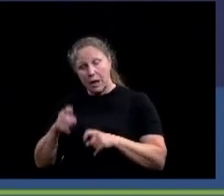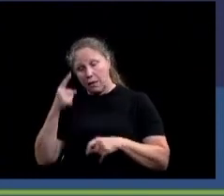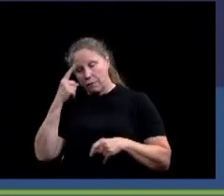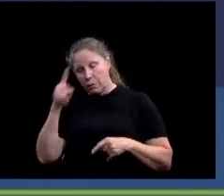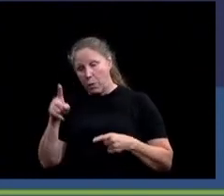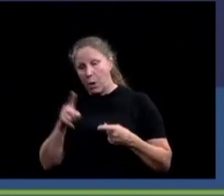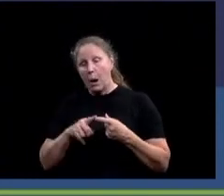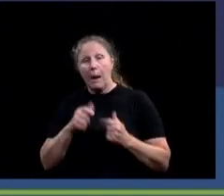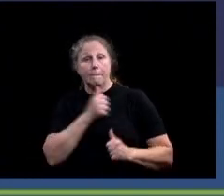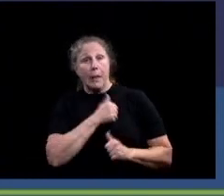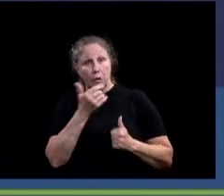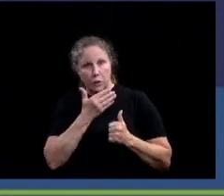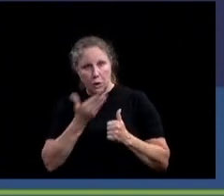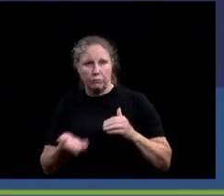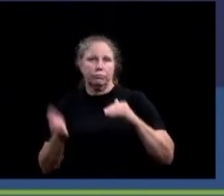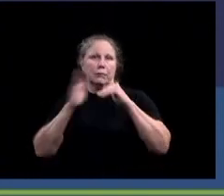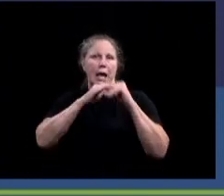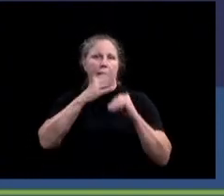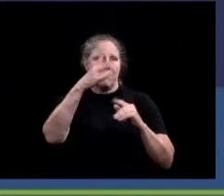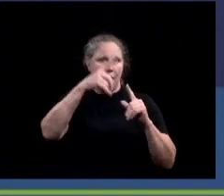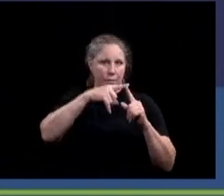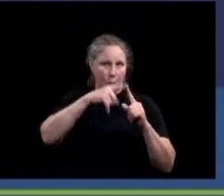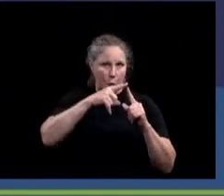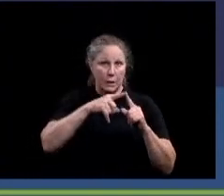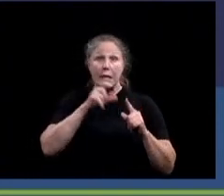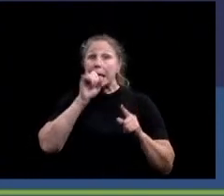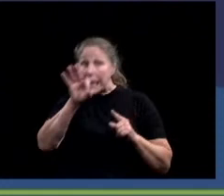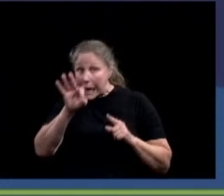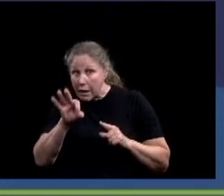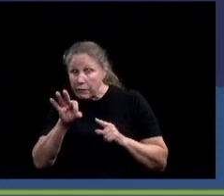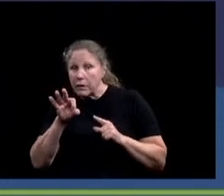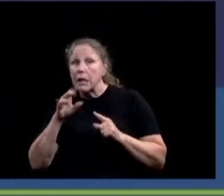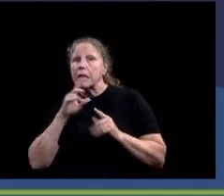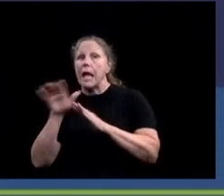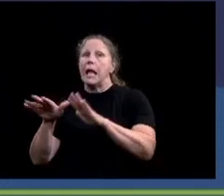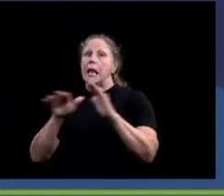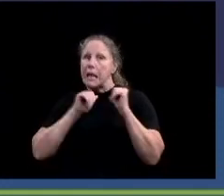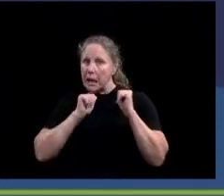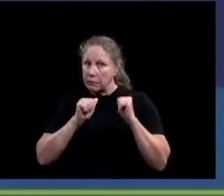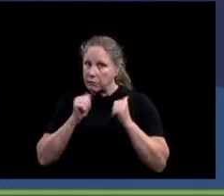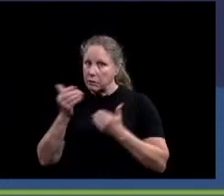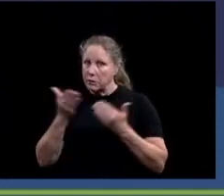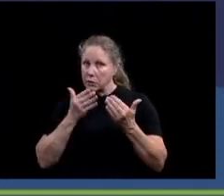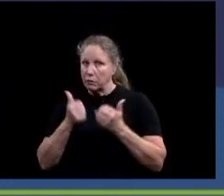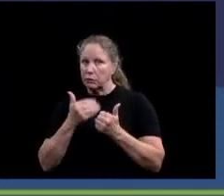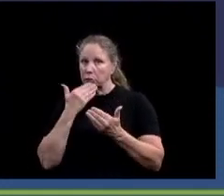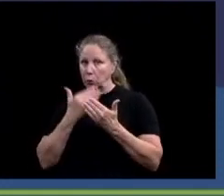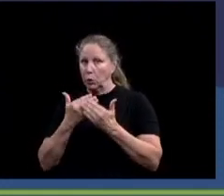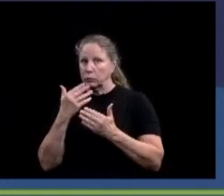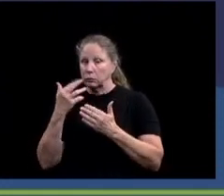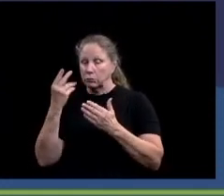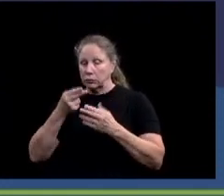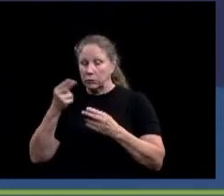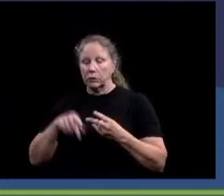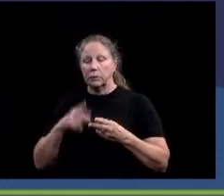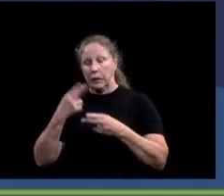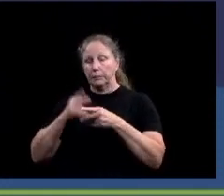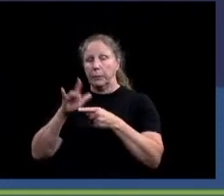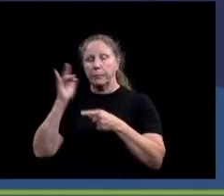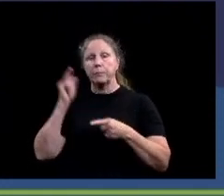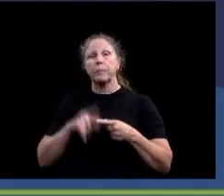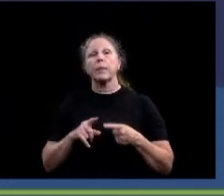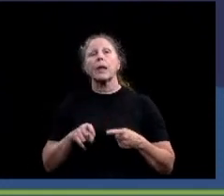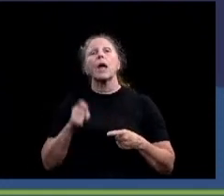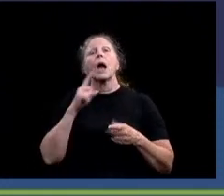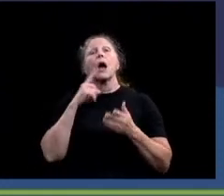honorable discharge. The current negotiated meet and confer contract also allows us to hire police officers